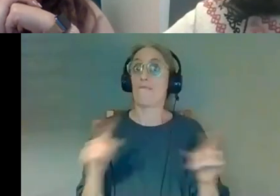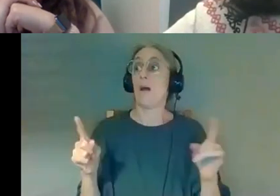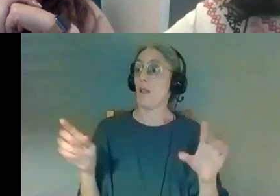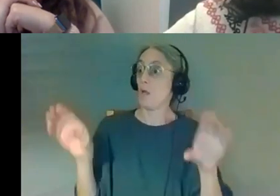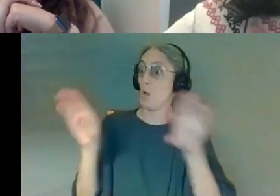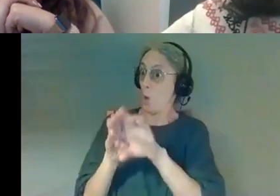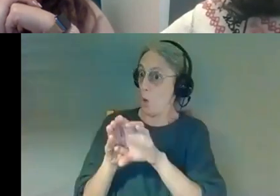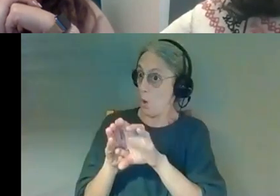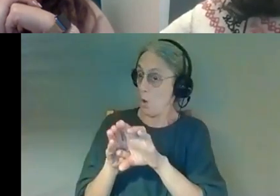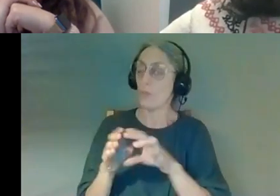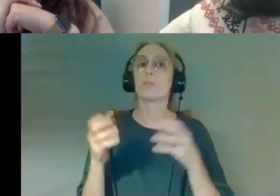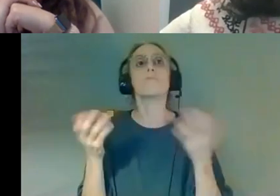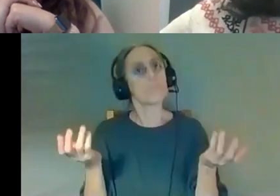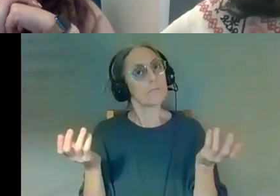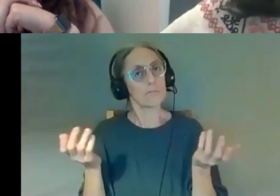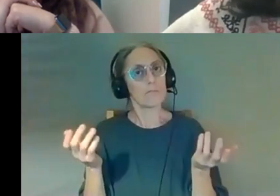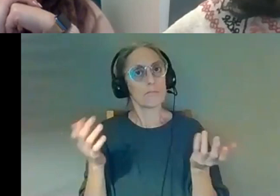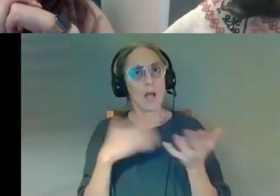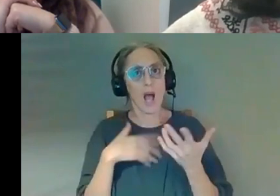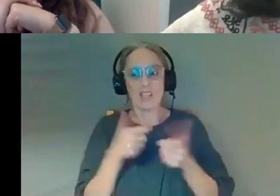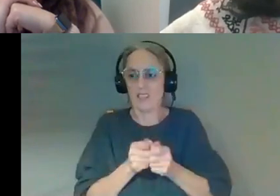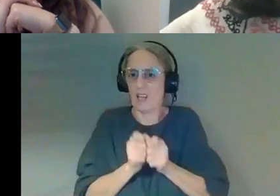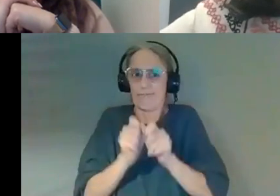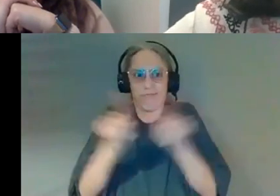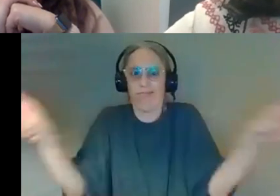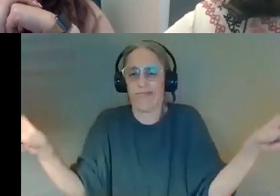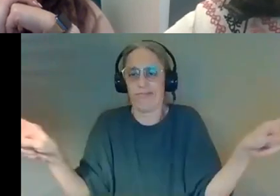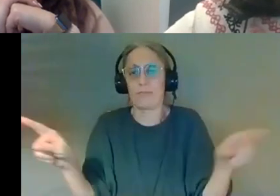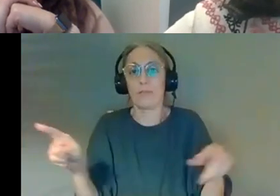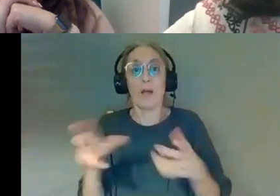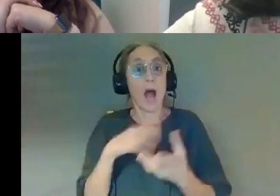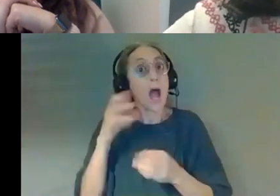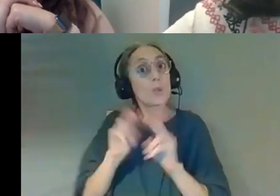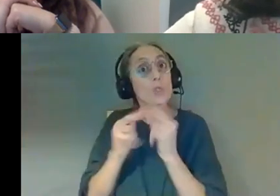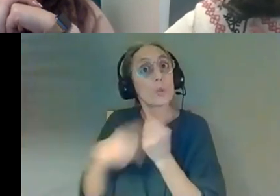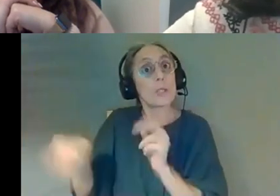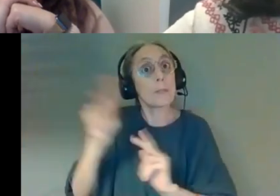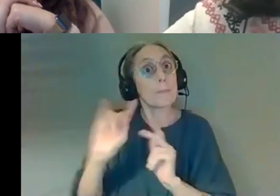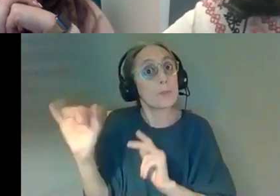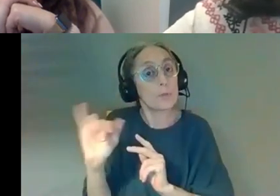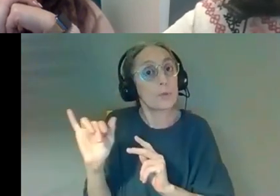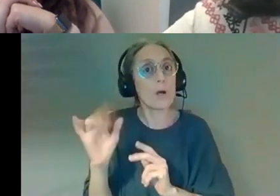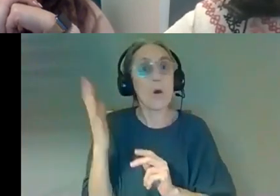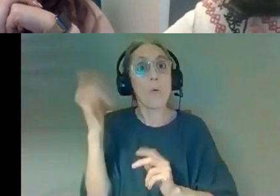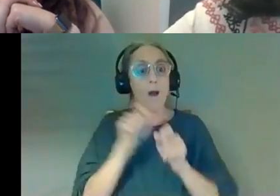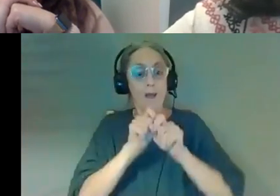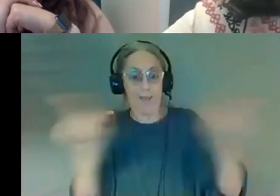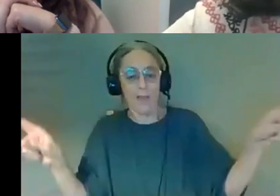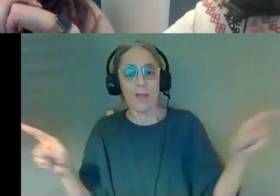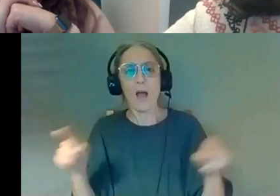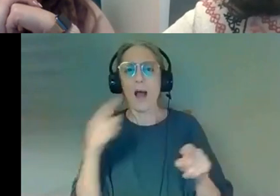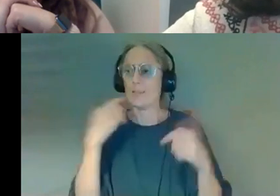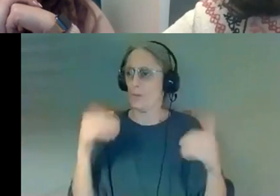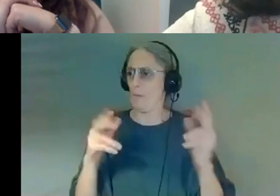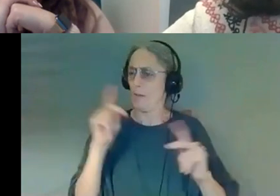entities, including the unions, saying that this is what can happen when everybody come together to work towards a common